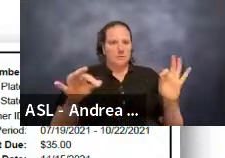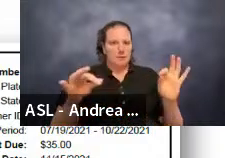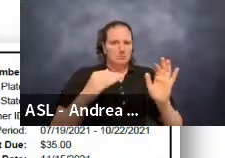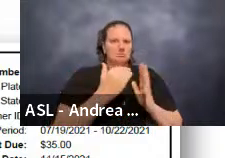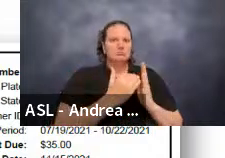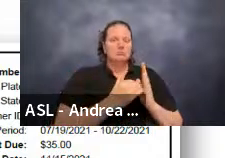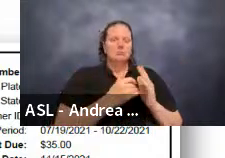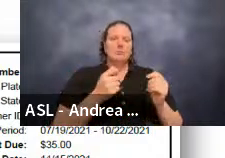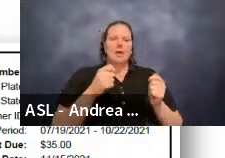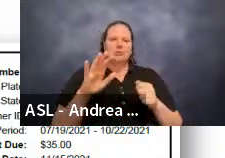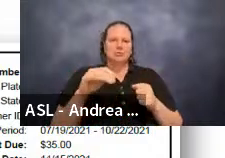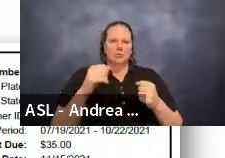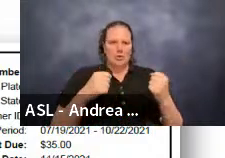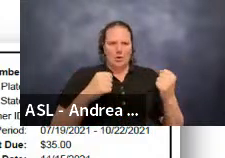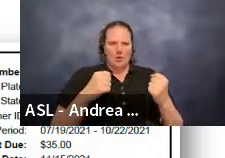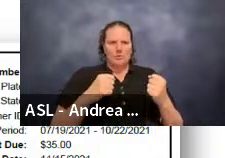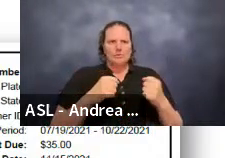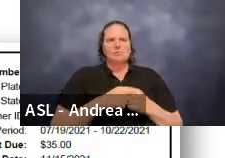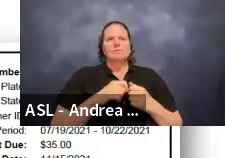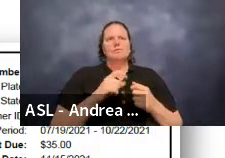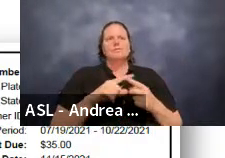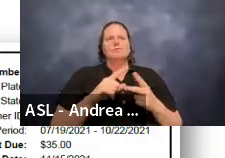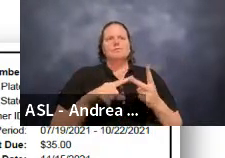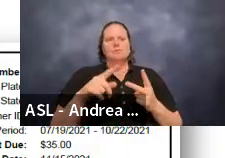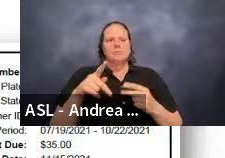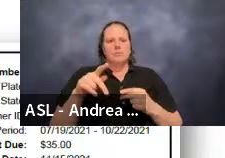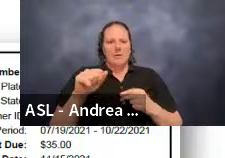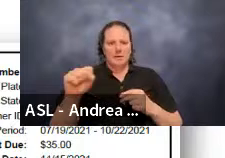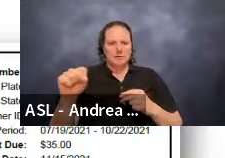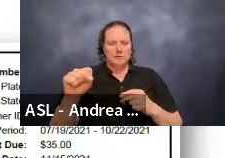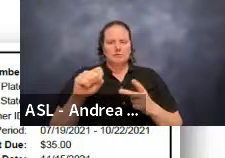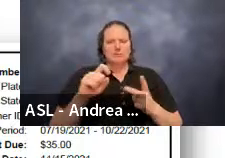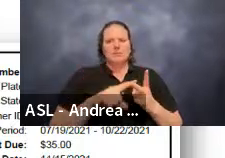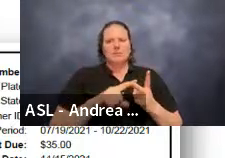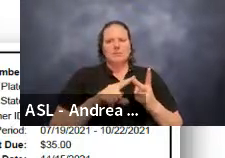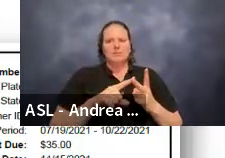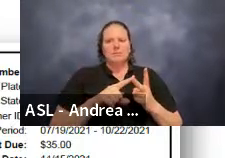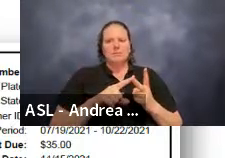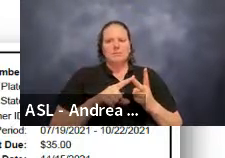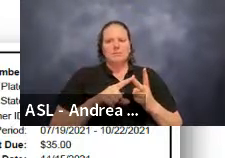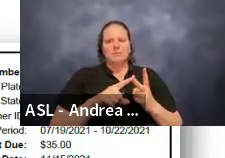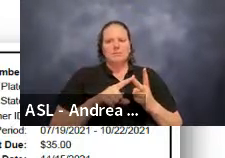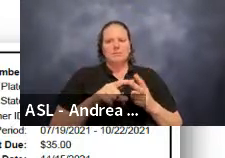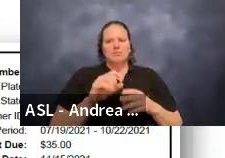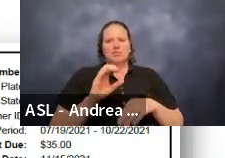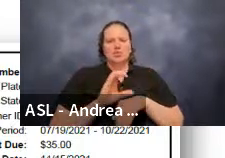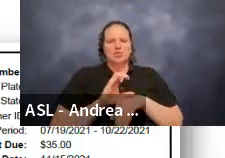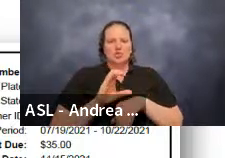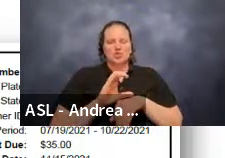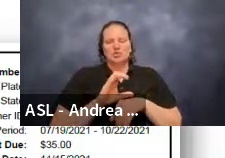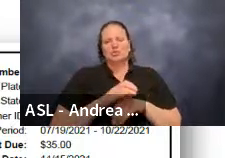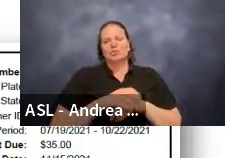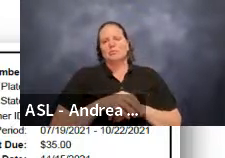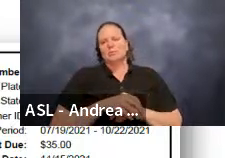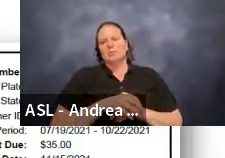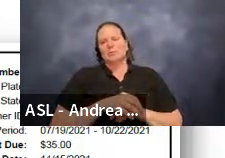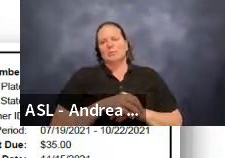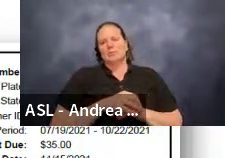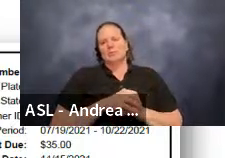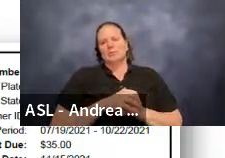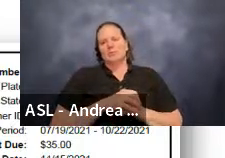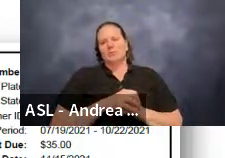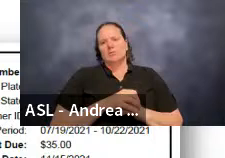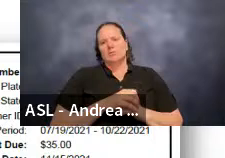your vehicles, you can manage your passes. You can take a look at the trips that you took last